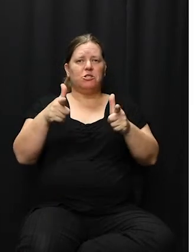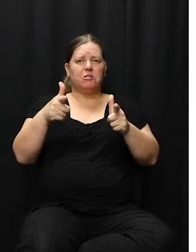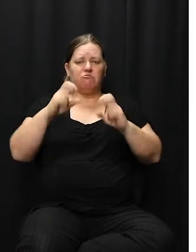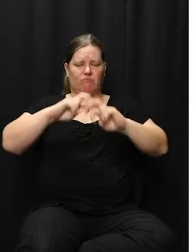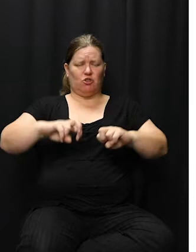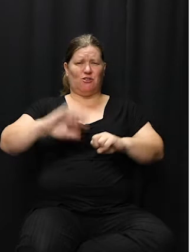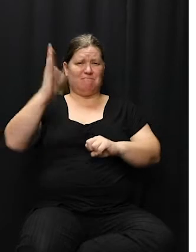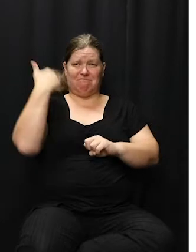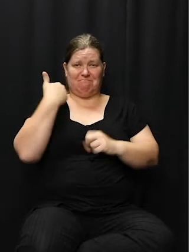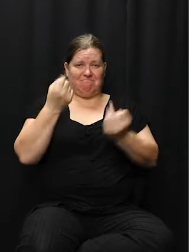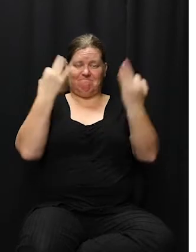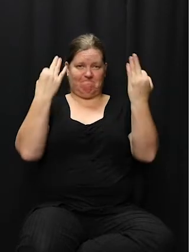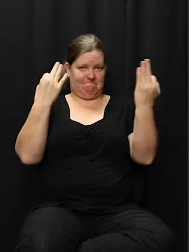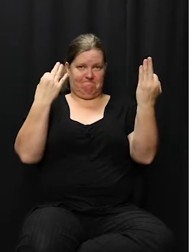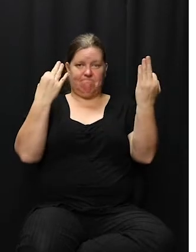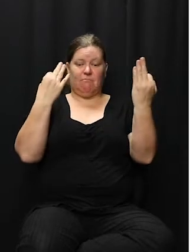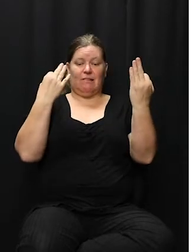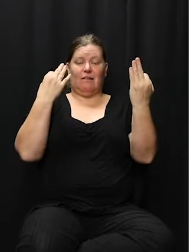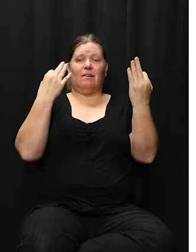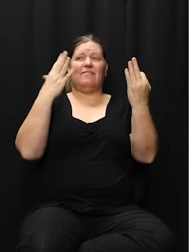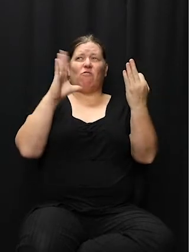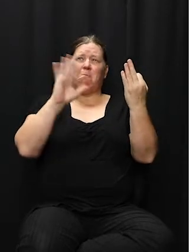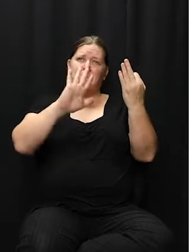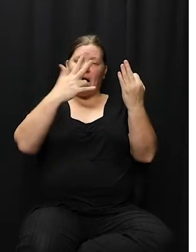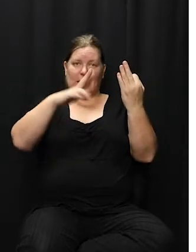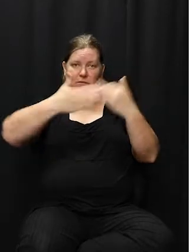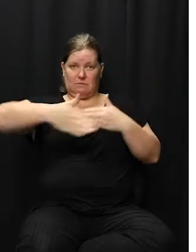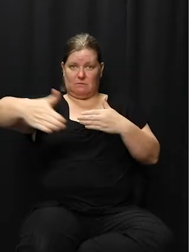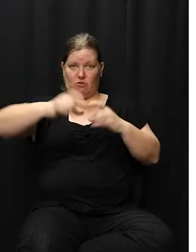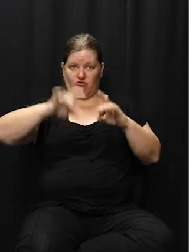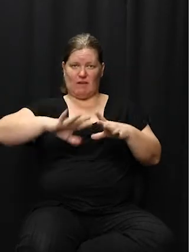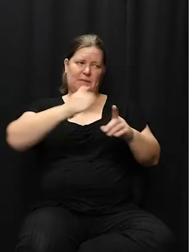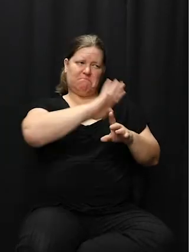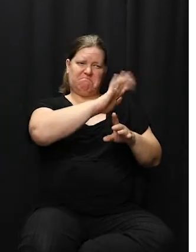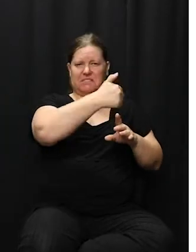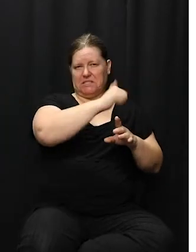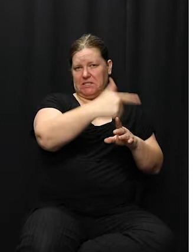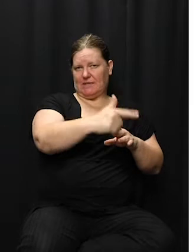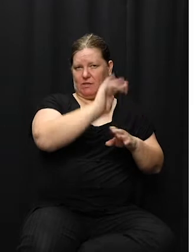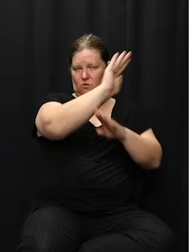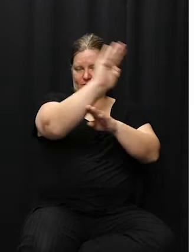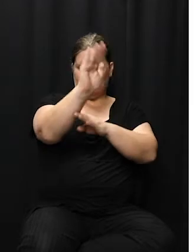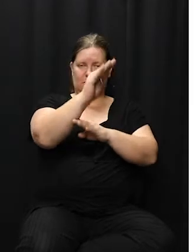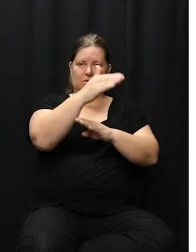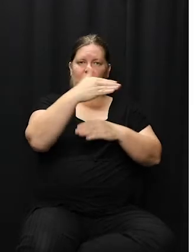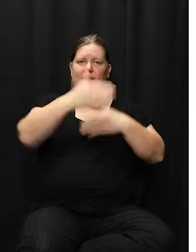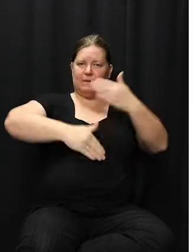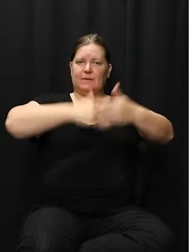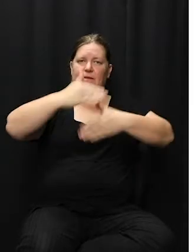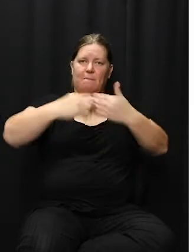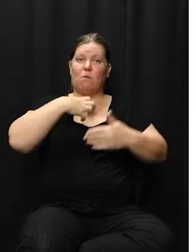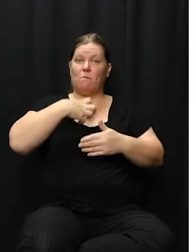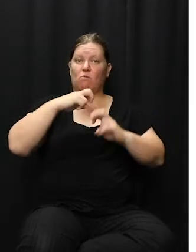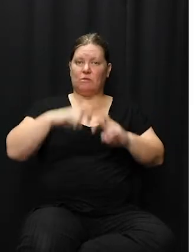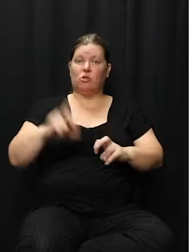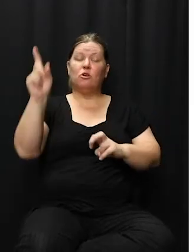on the language very well. So before about the 60s or 70s overseas, and